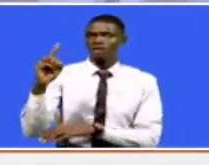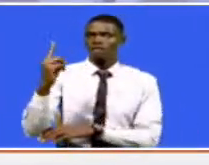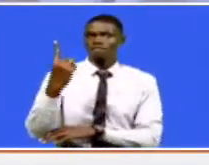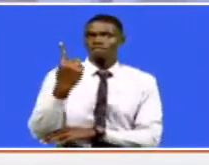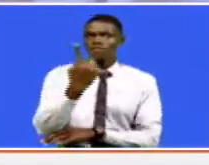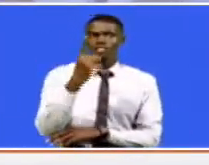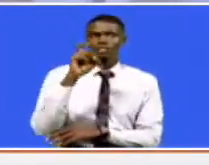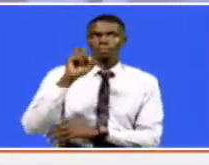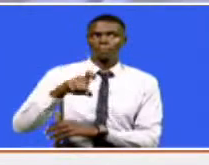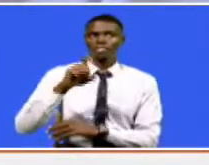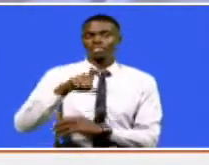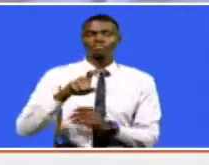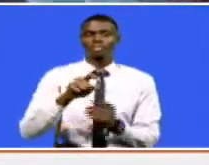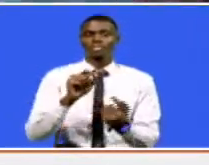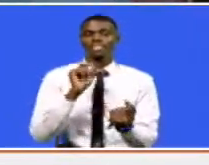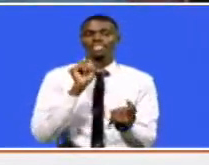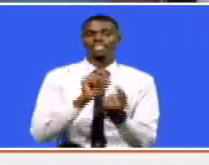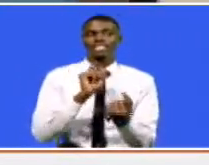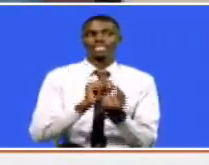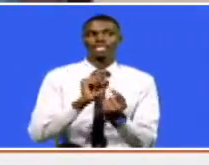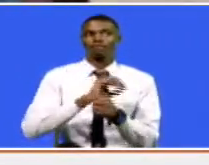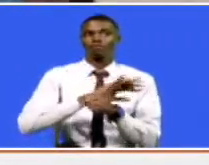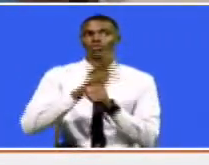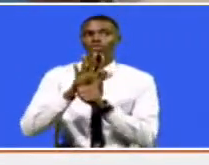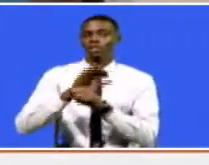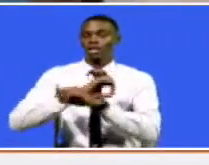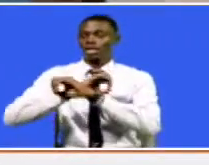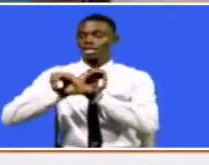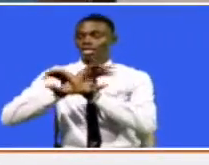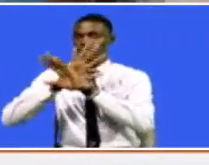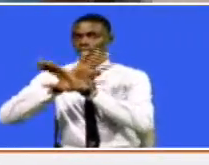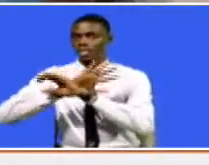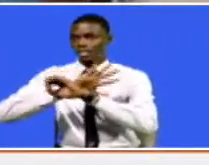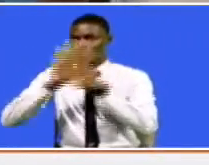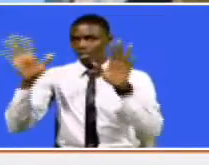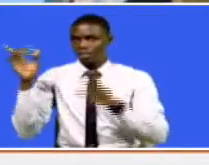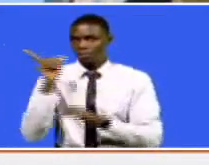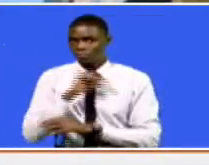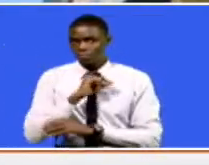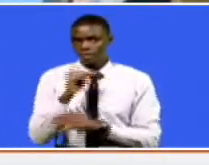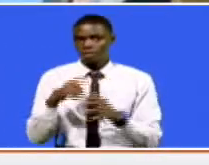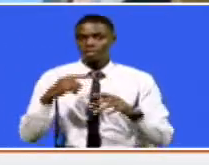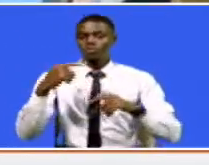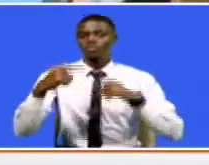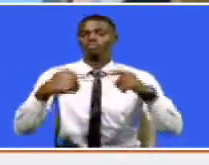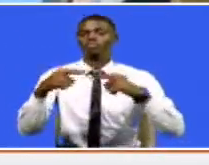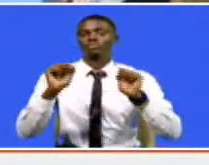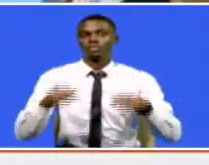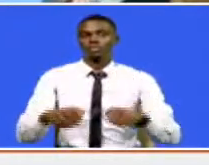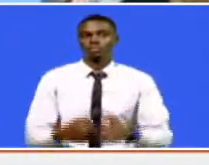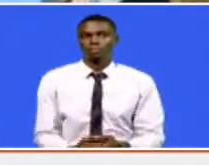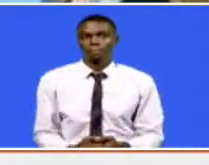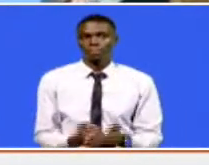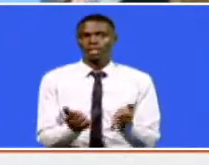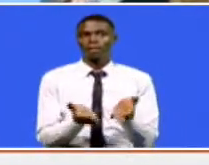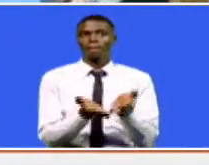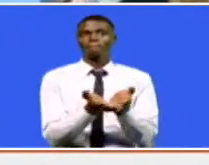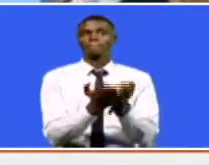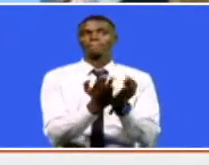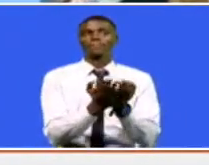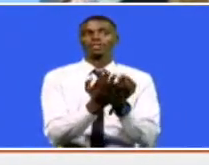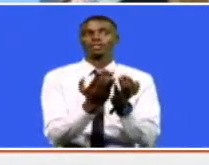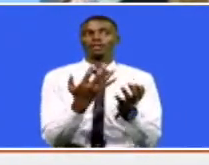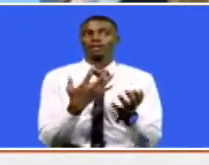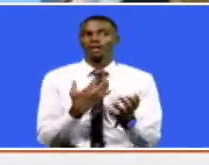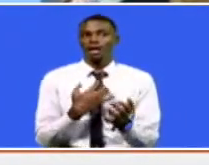to be tested for COVID-19, and once we are cleared by the ship nurse, we proceed aboard. The ship has a capacity